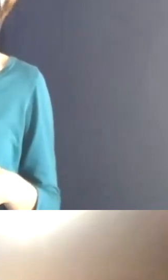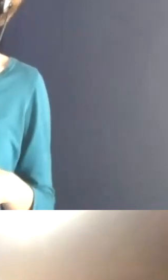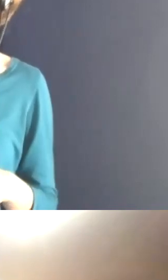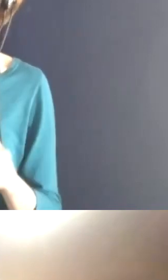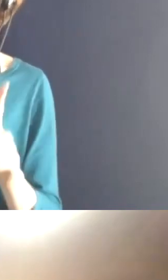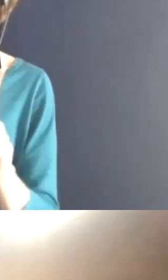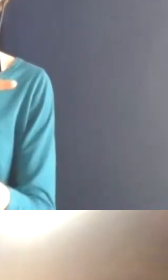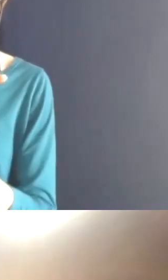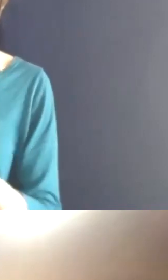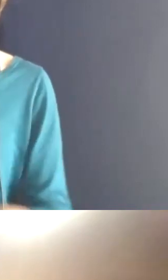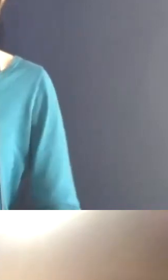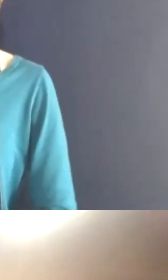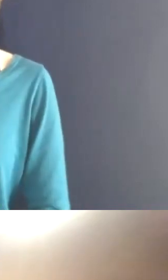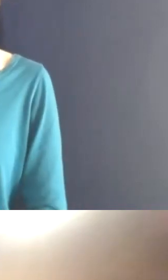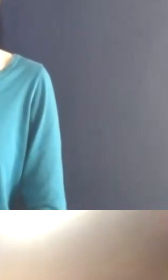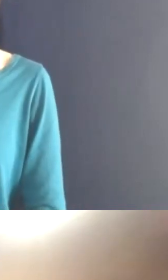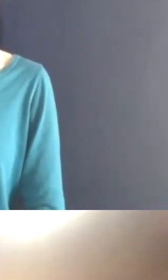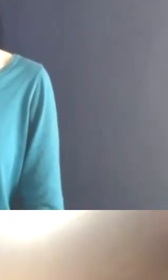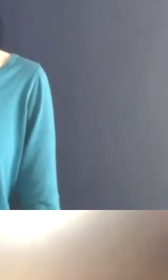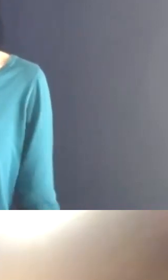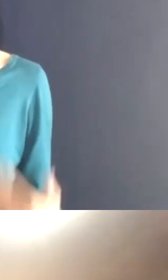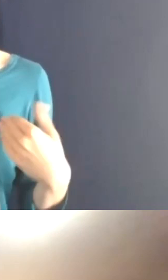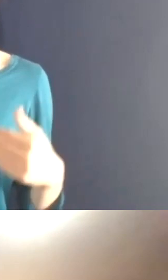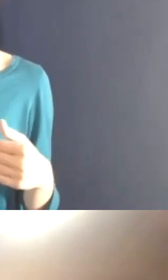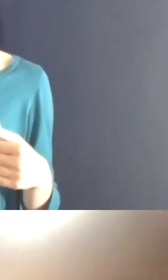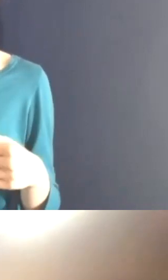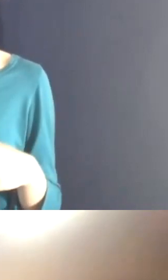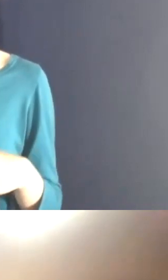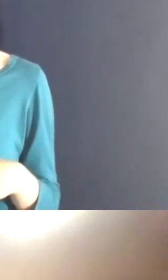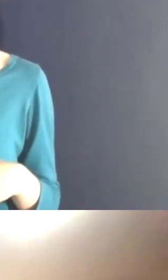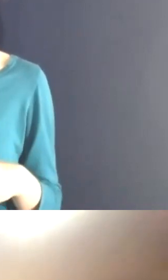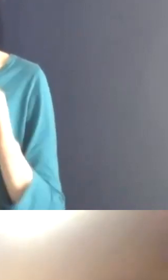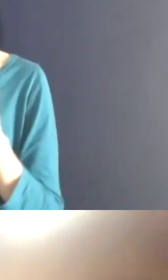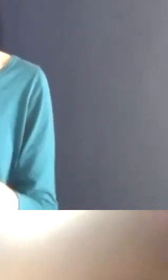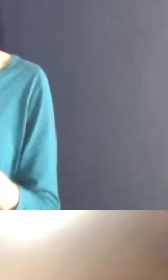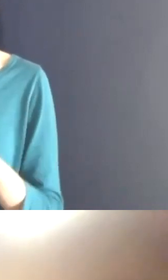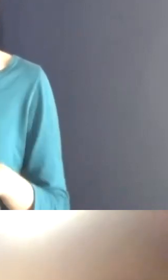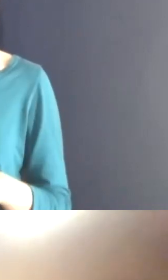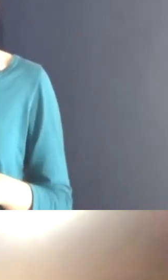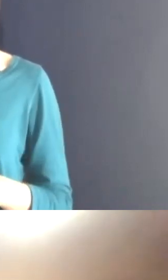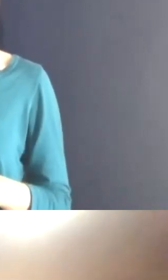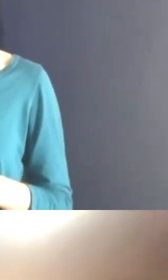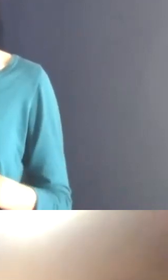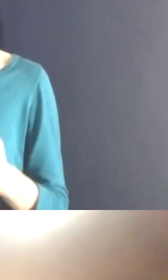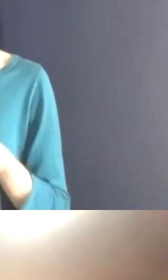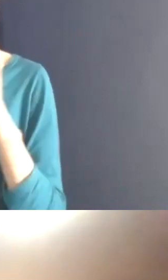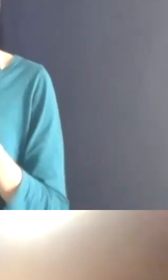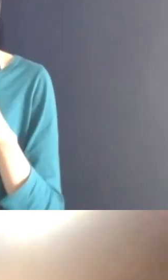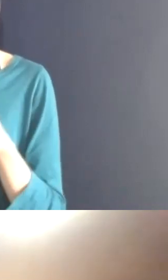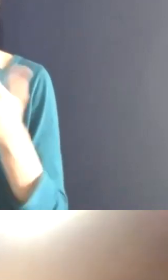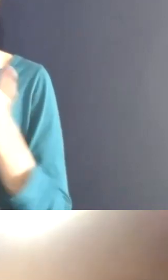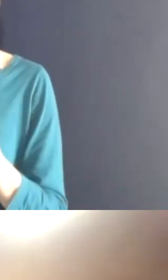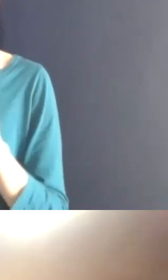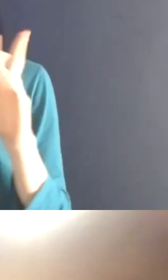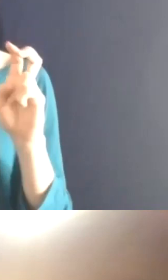there was also another related chat, and this from Elizabeth, about how are we defining face-to-face? And I think we've